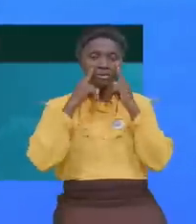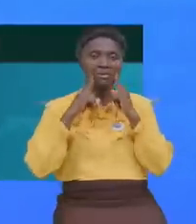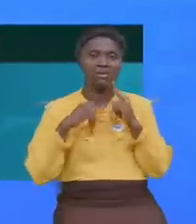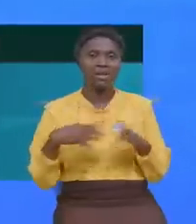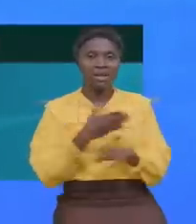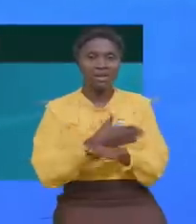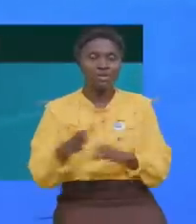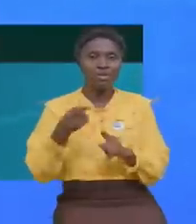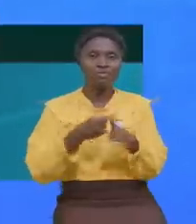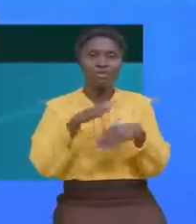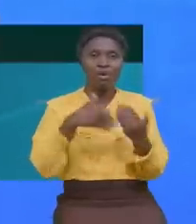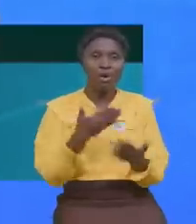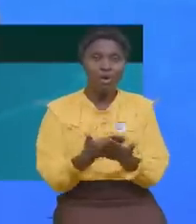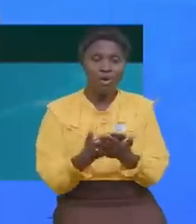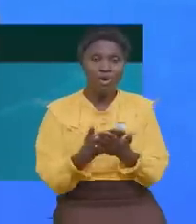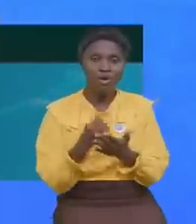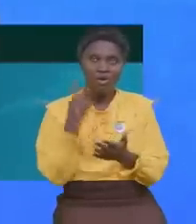faces.